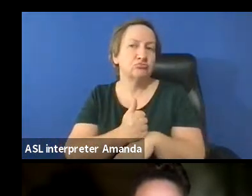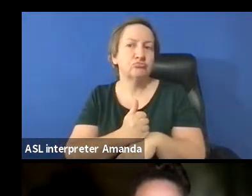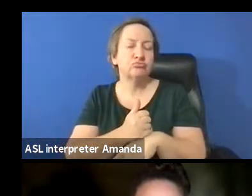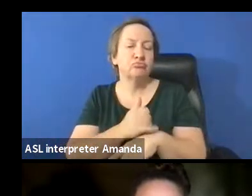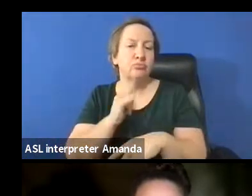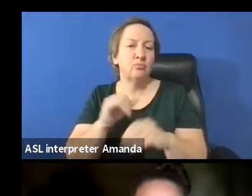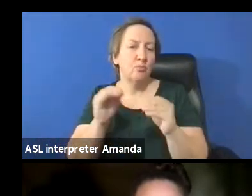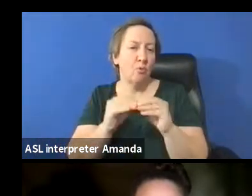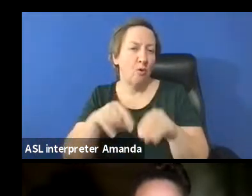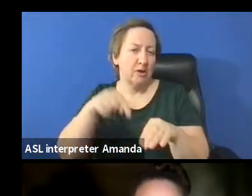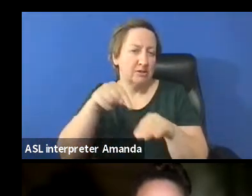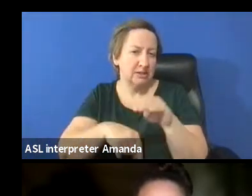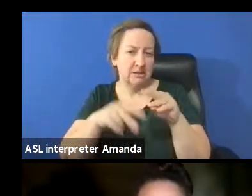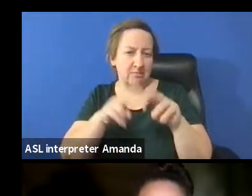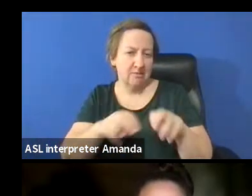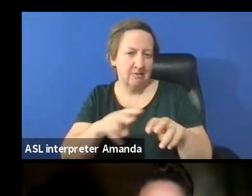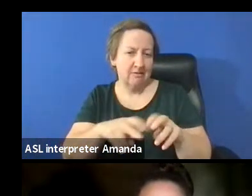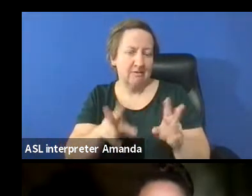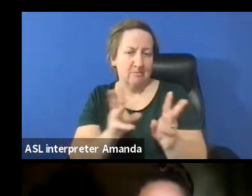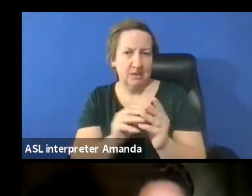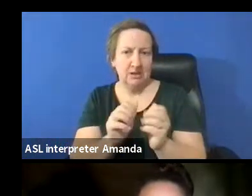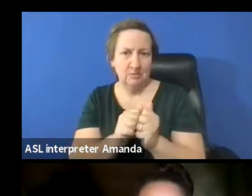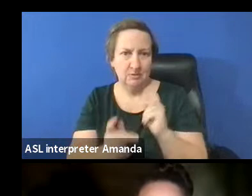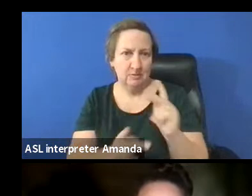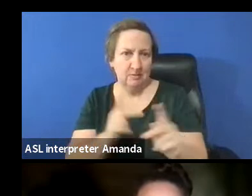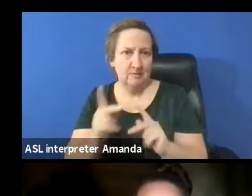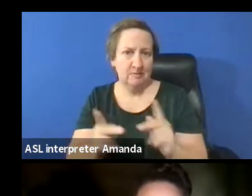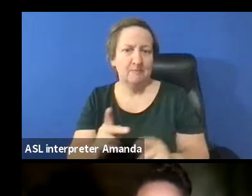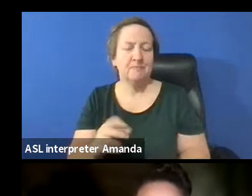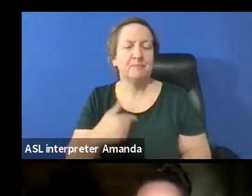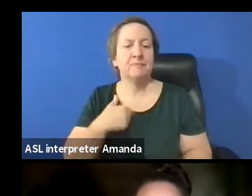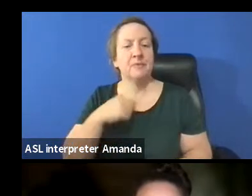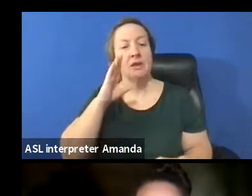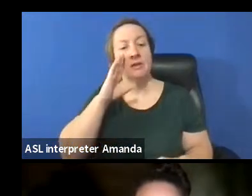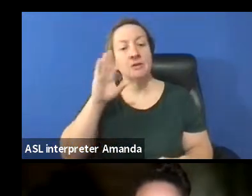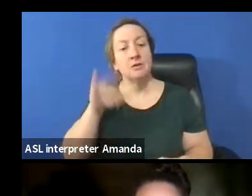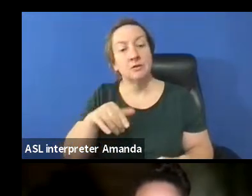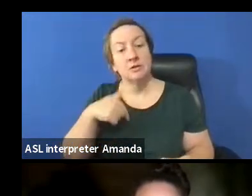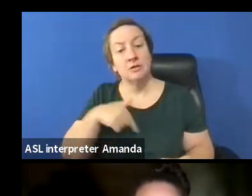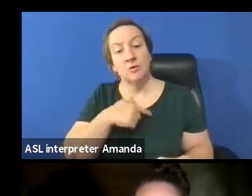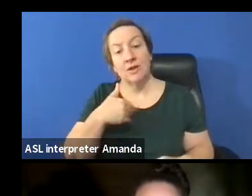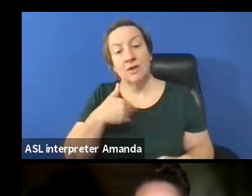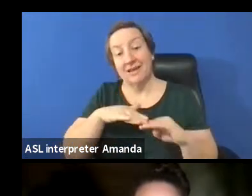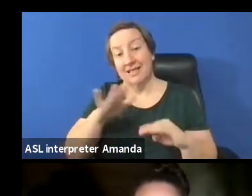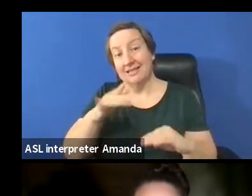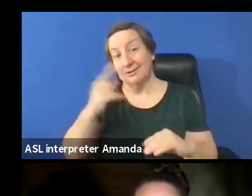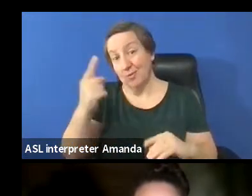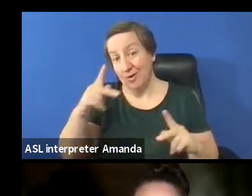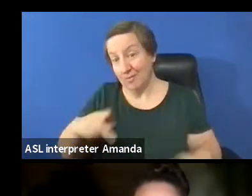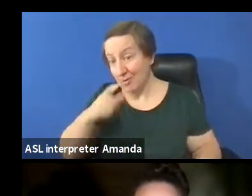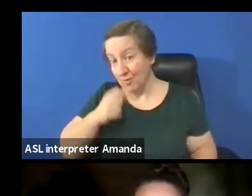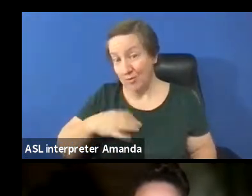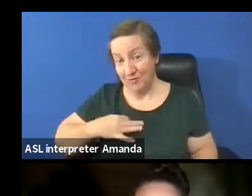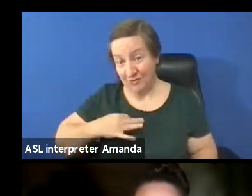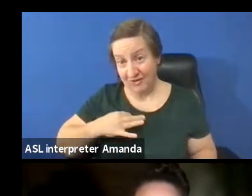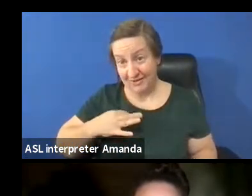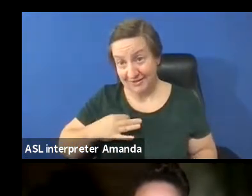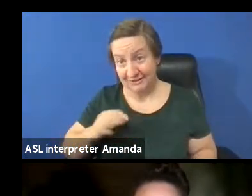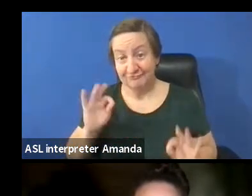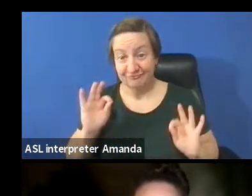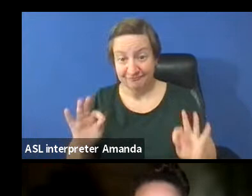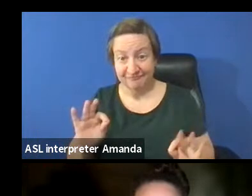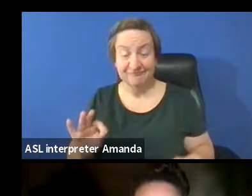dive meeting with folks. I know we've got at least one volunteer,